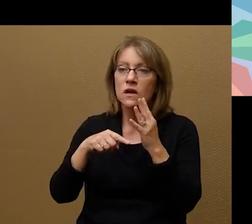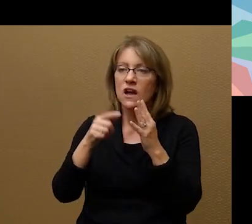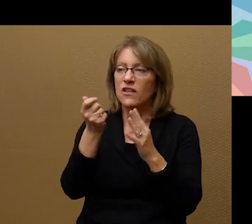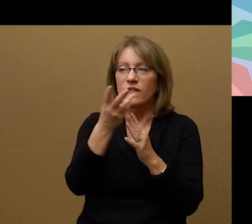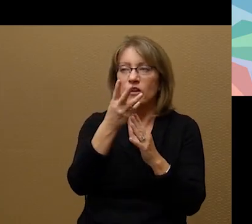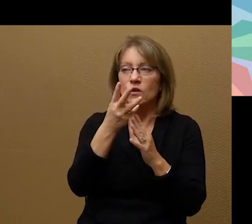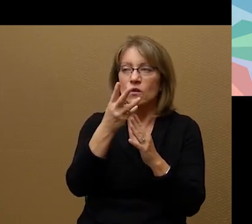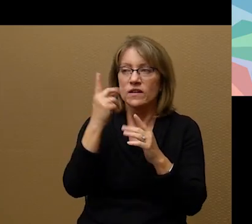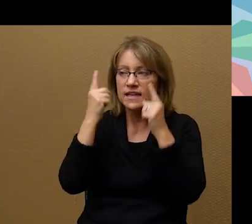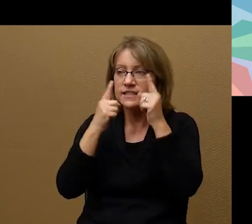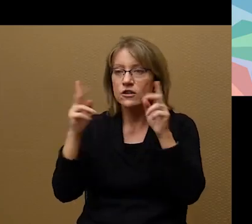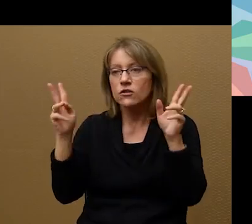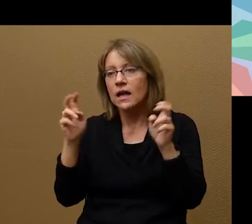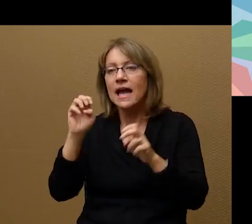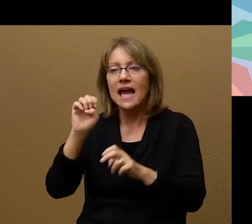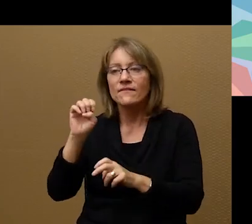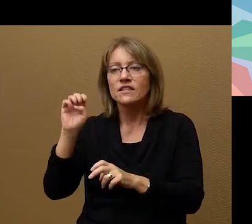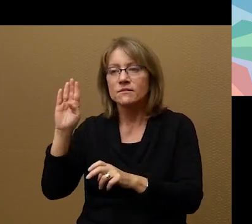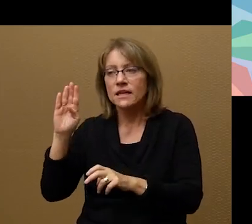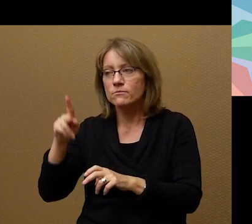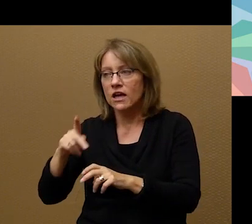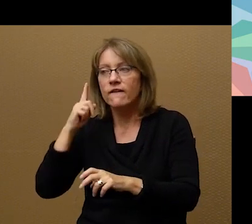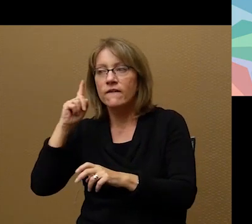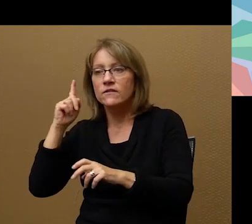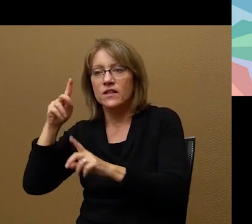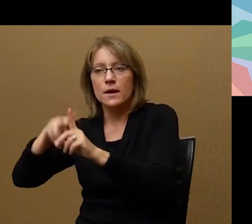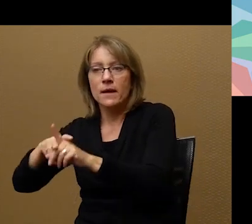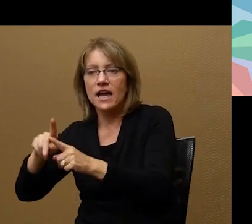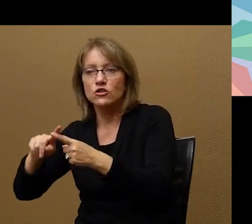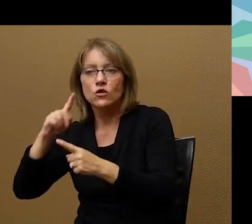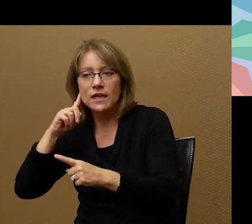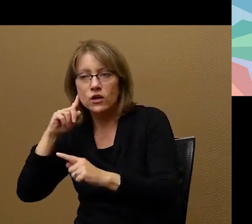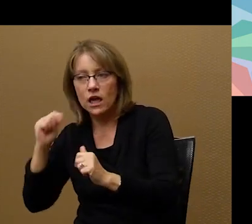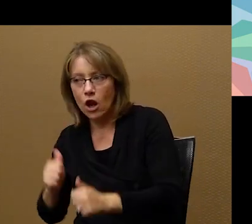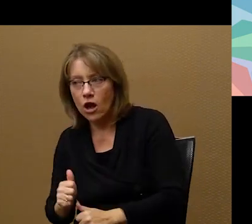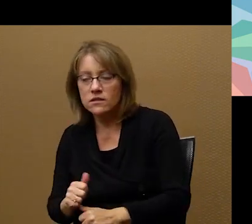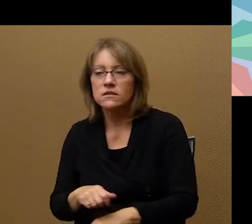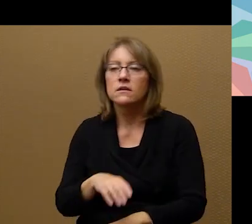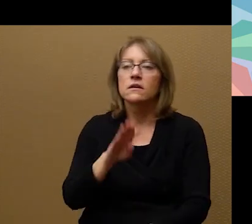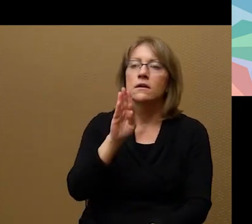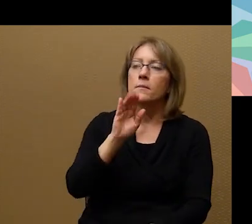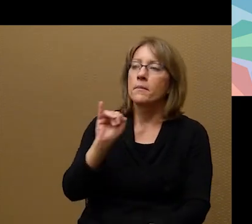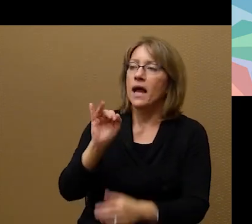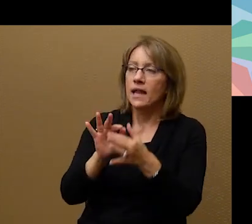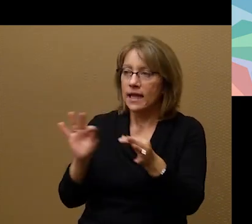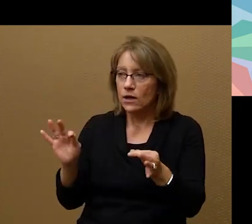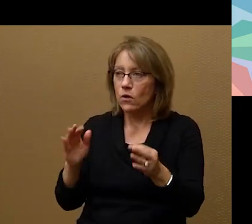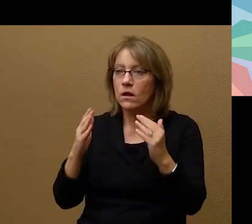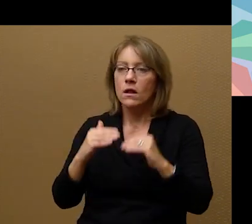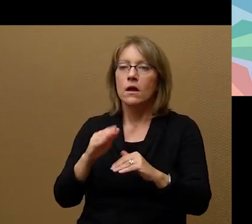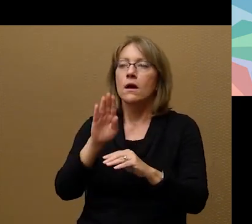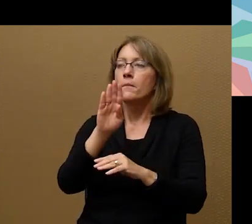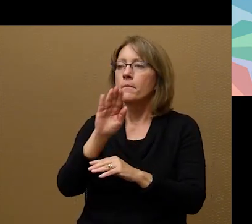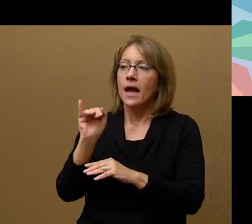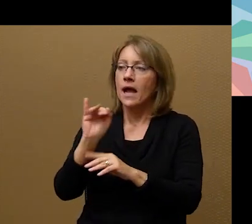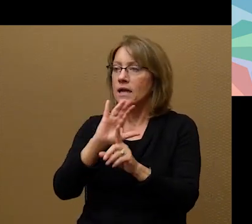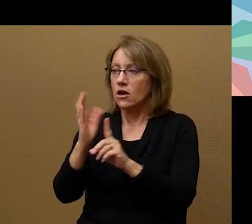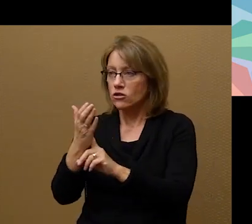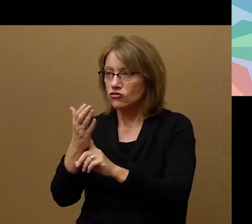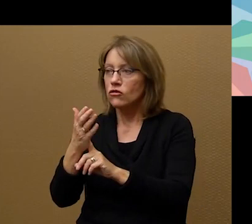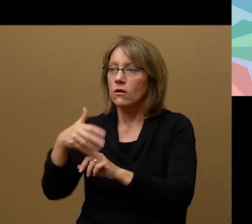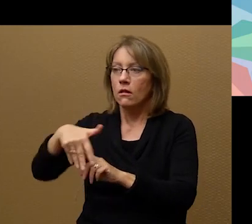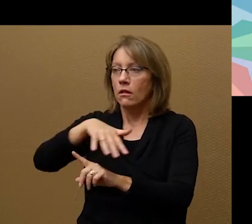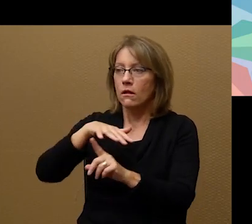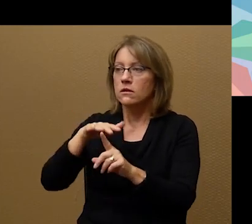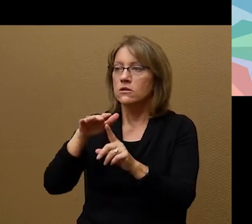for hearing loss. So we have bilingual, bicultural strategies. Those are considered evidence-based,